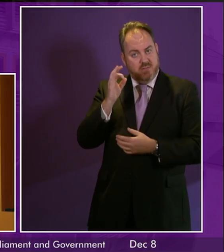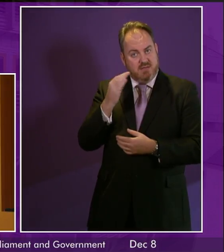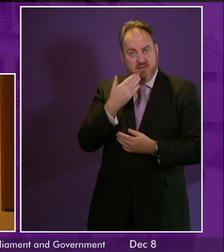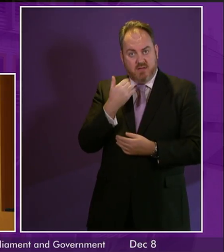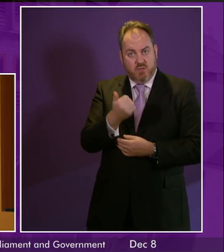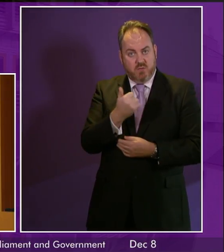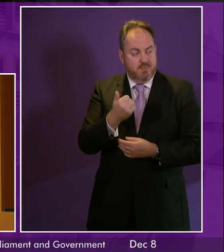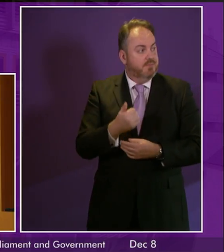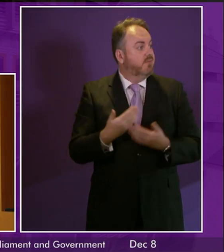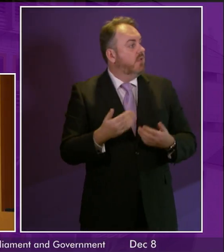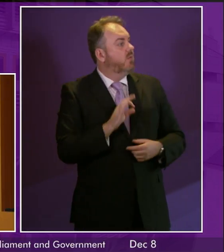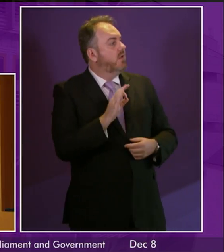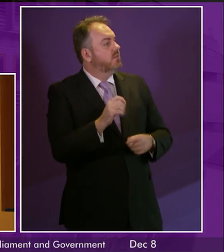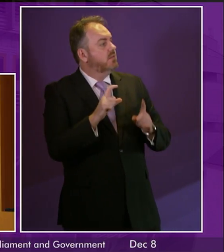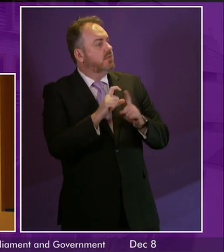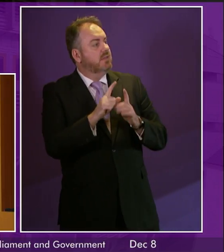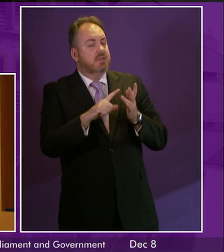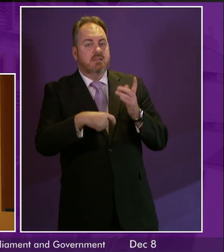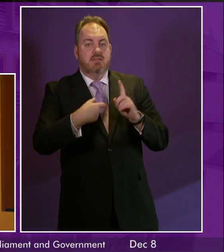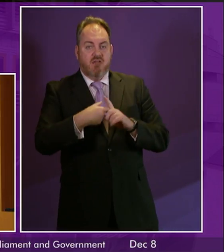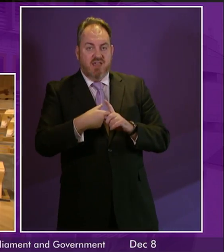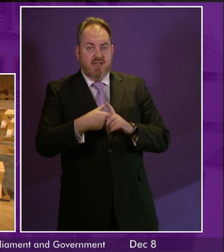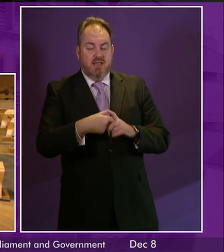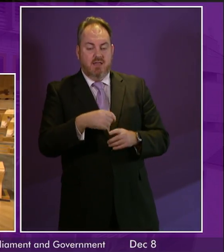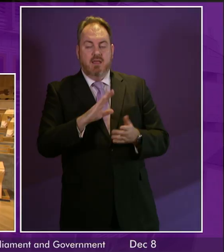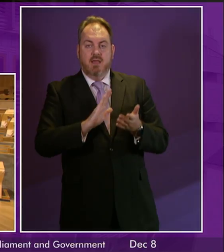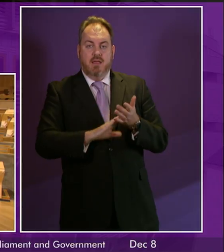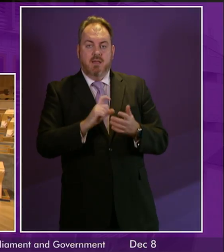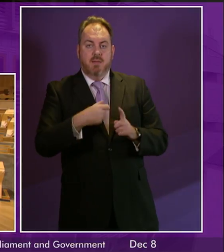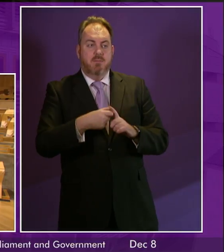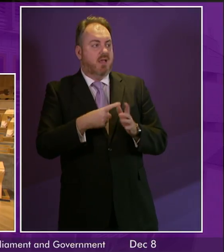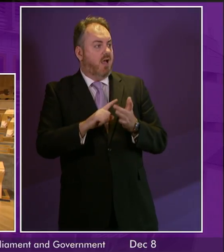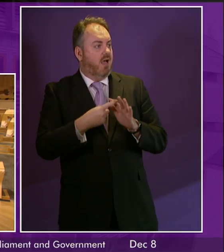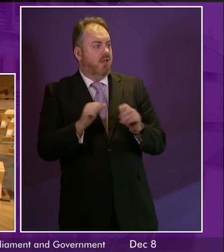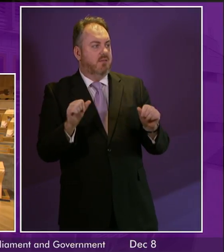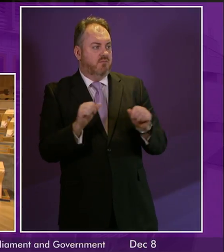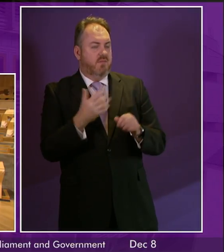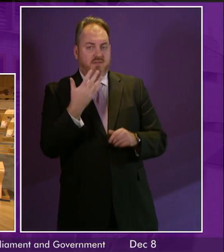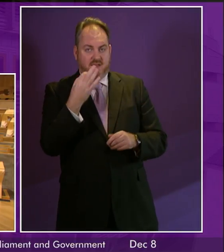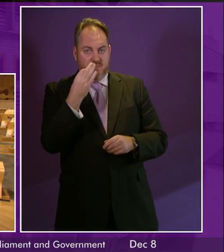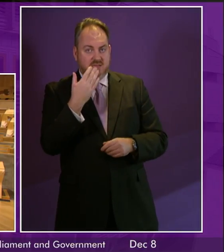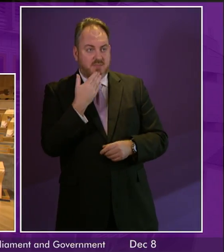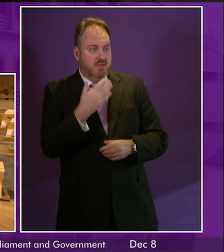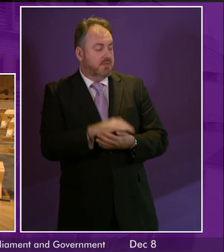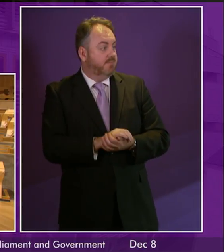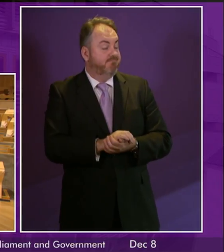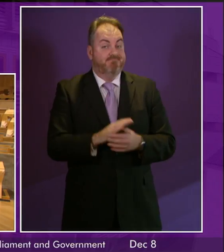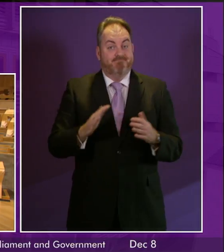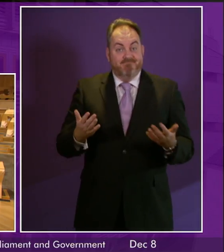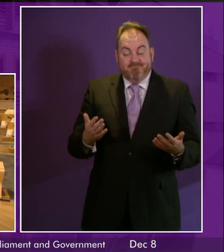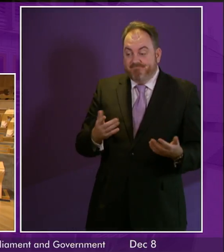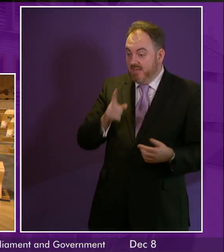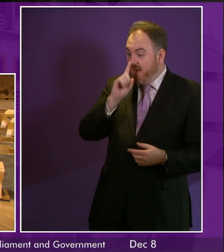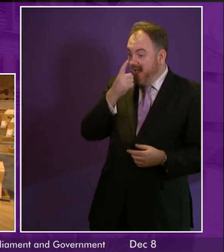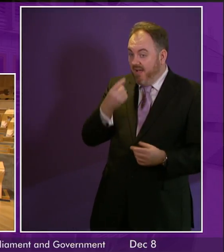I now call on Derek Mackay. Up to 4 minutes, please. Thank you very much to Presiding Officer. I'm not sure I can add